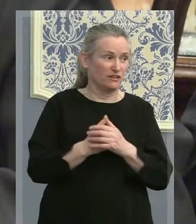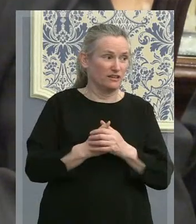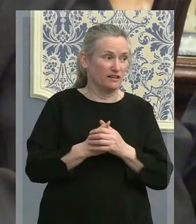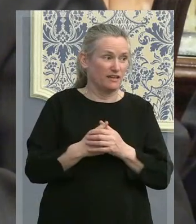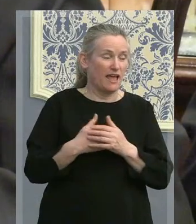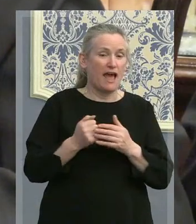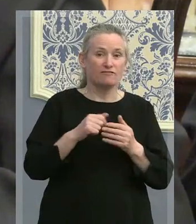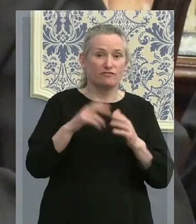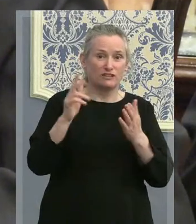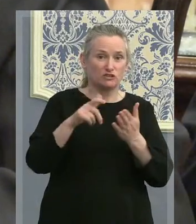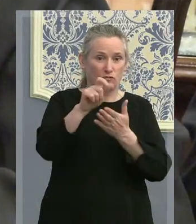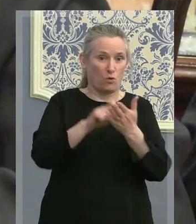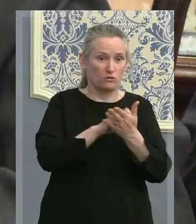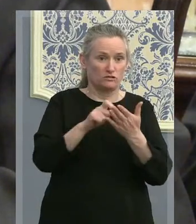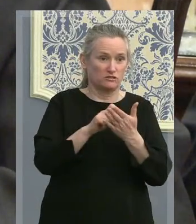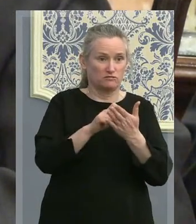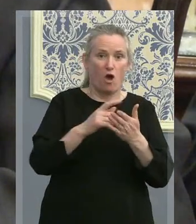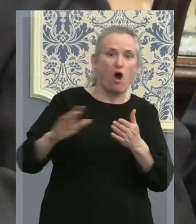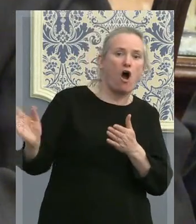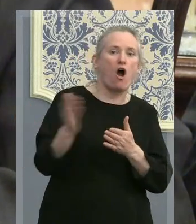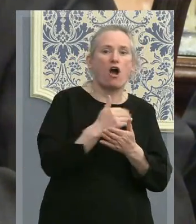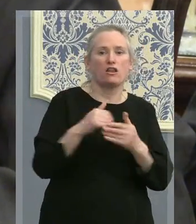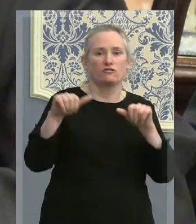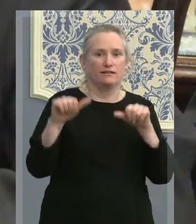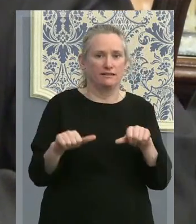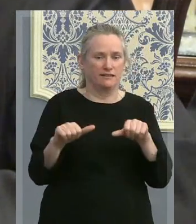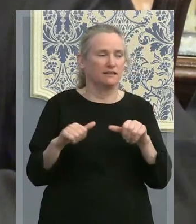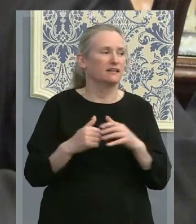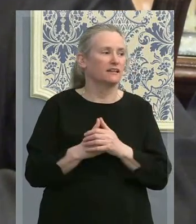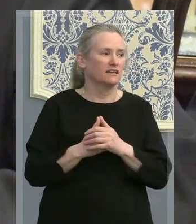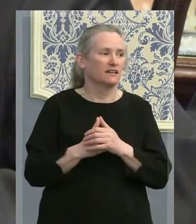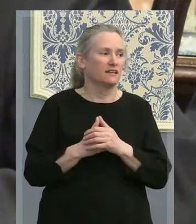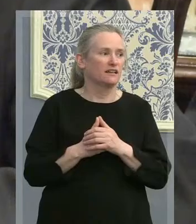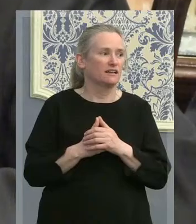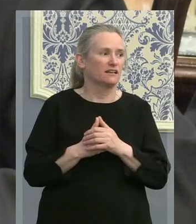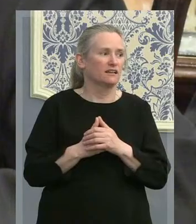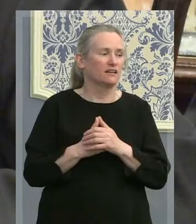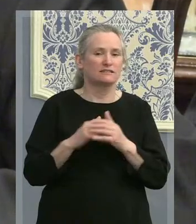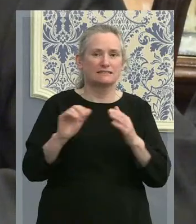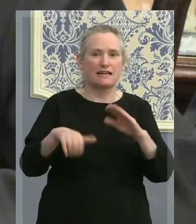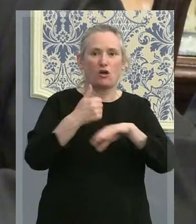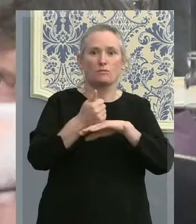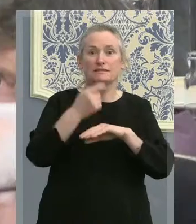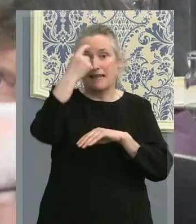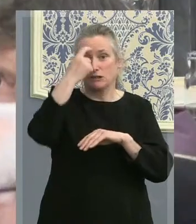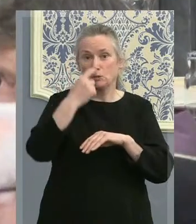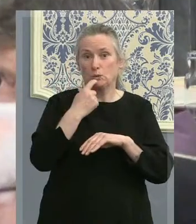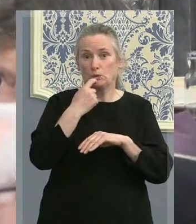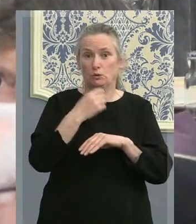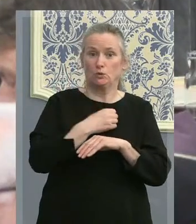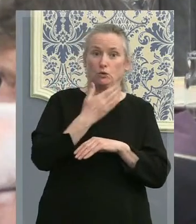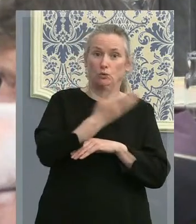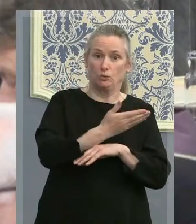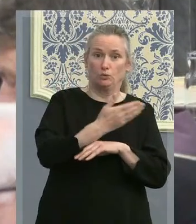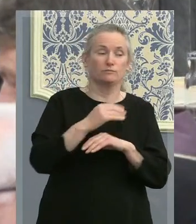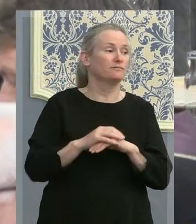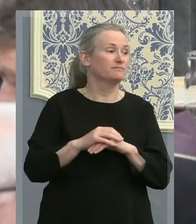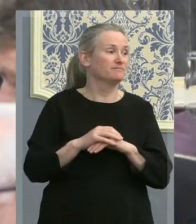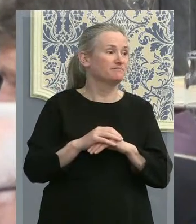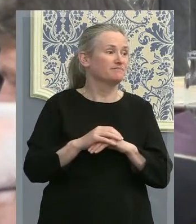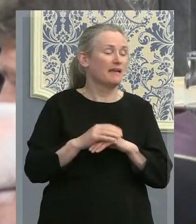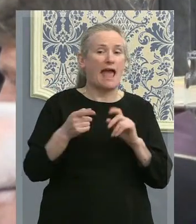pass a motion unanimously, I would say as well, that we erect a statue to you, Val Dunigan and Brendan